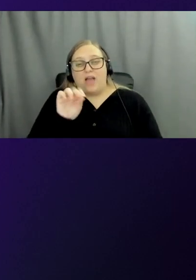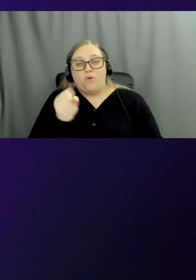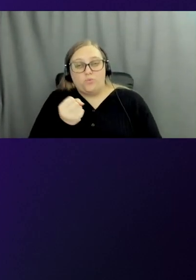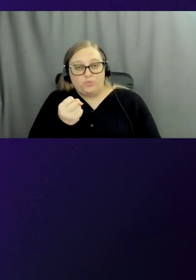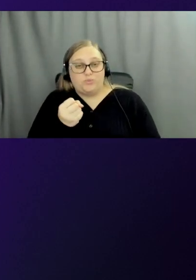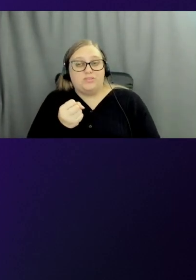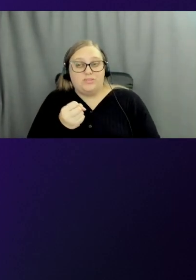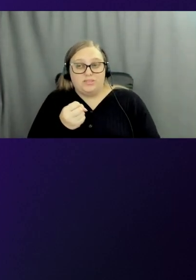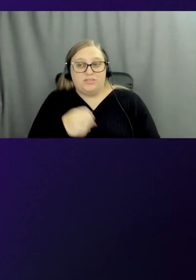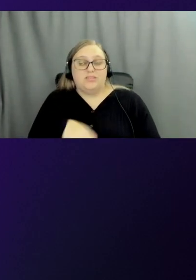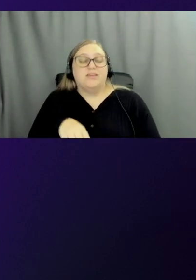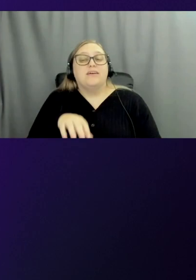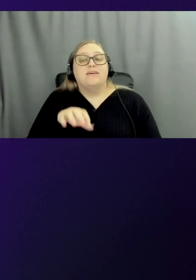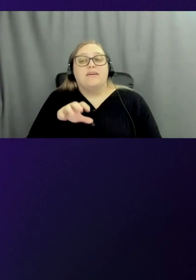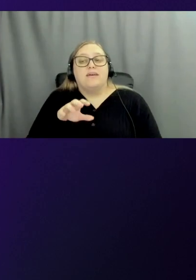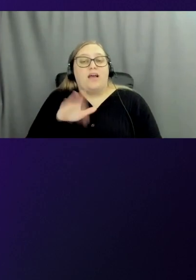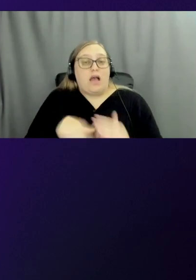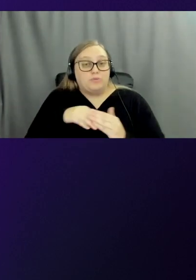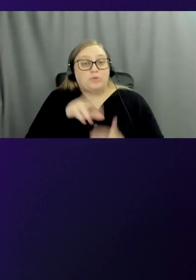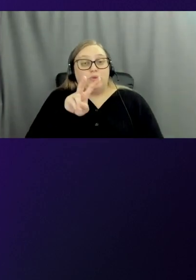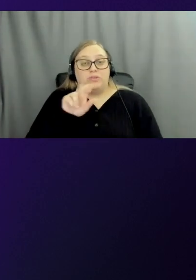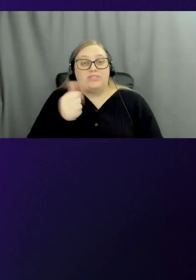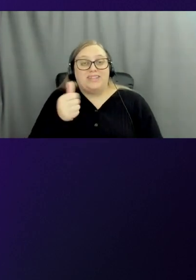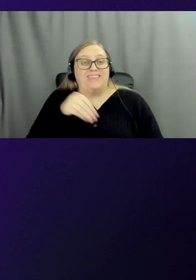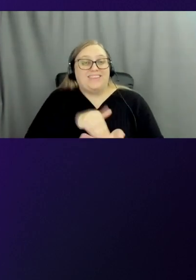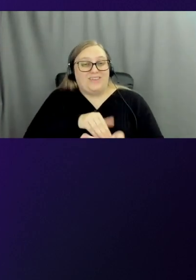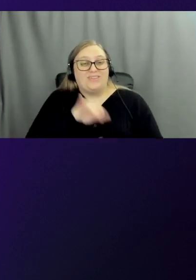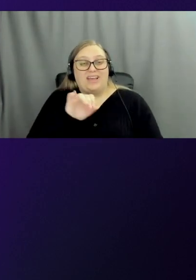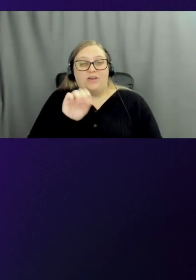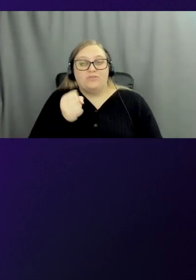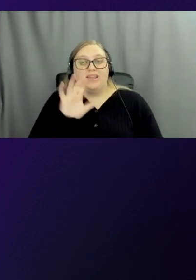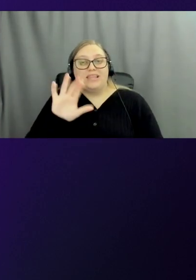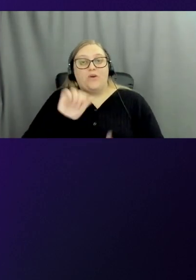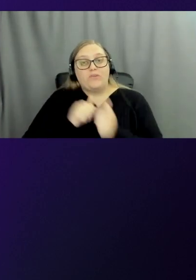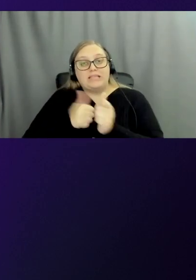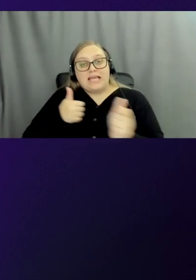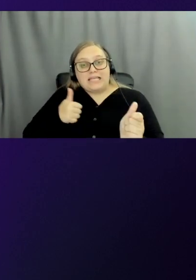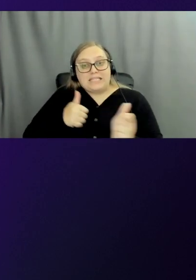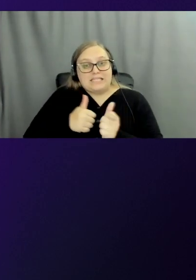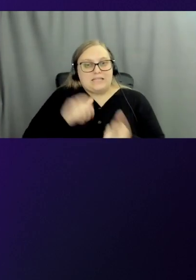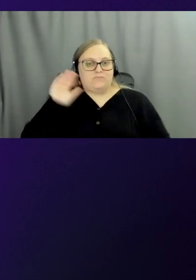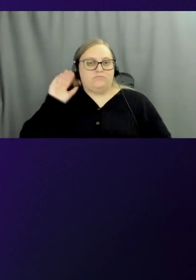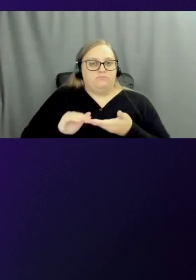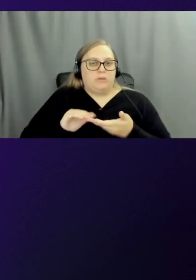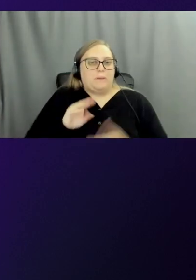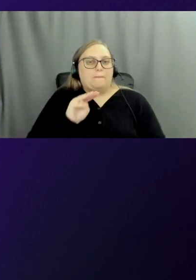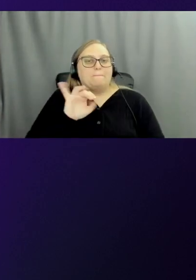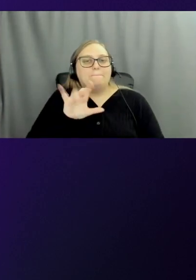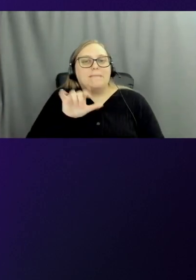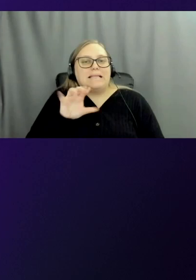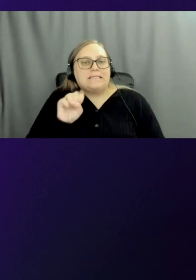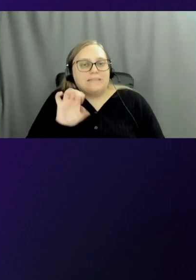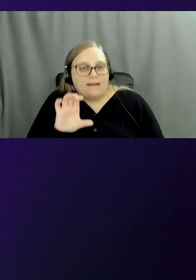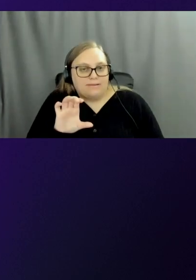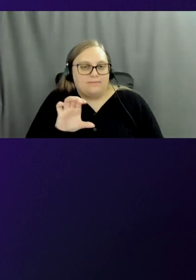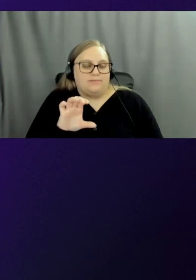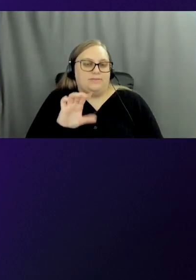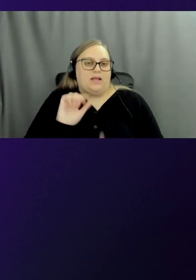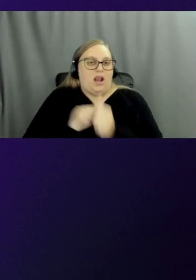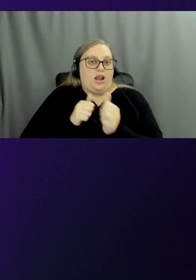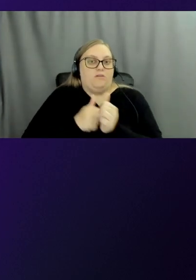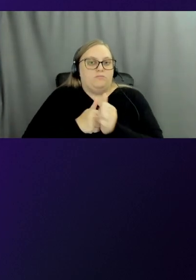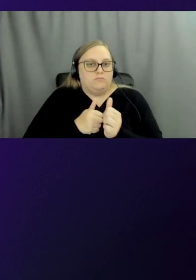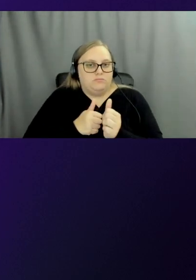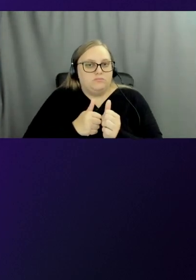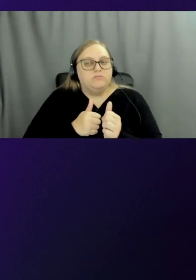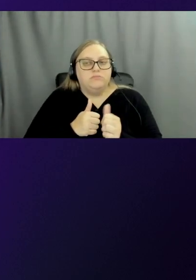210,000 IOPS, and their latency have also dropped to sub-millisecond latency. It's extremely impressive. Yeah, and